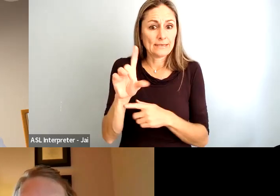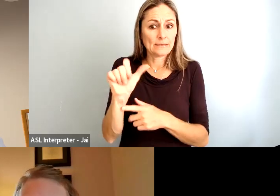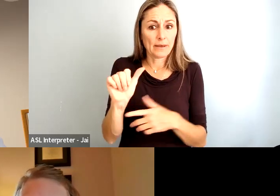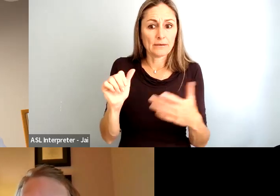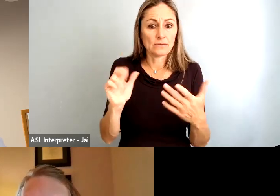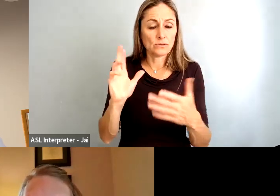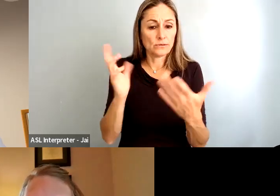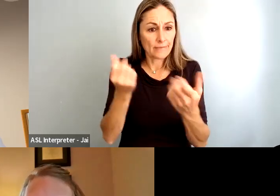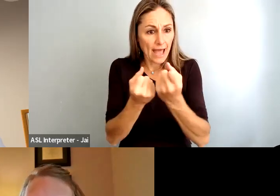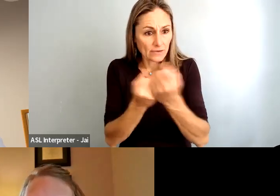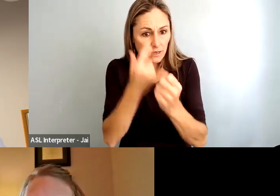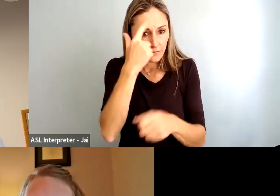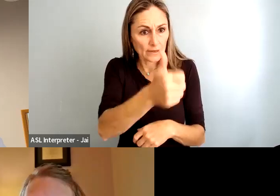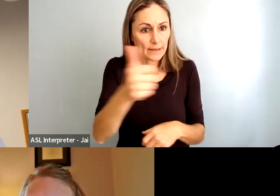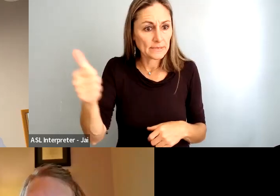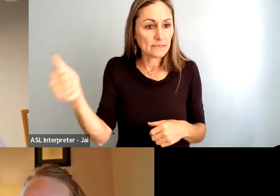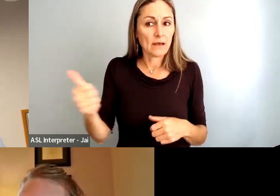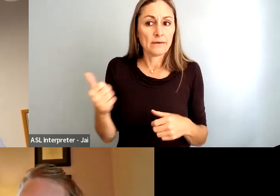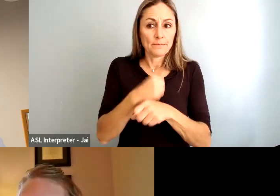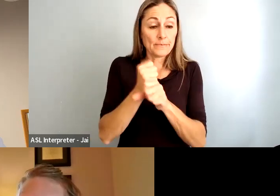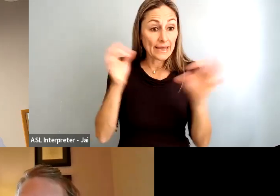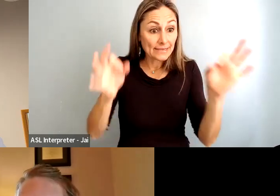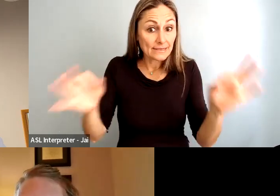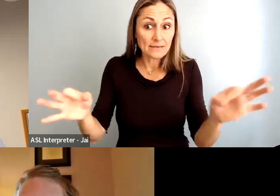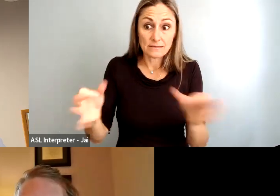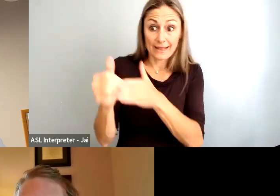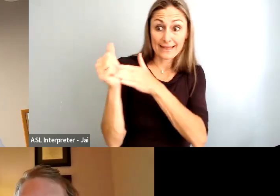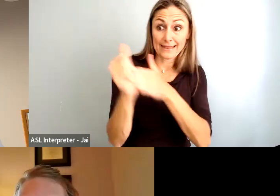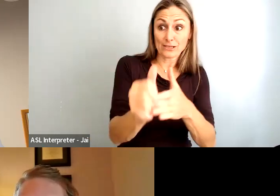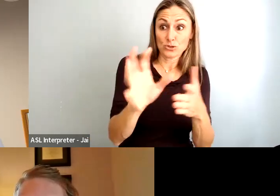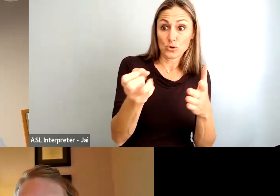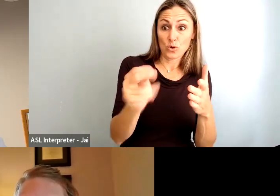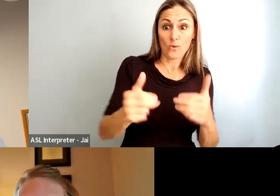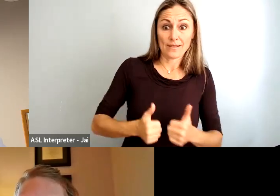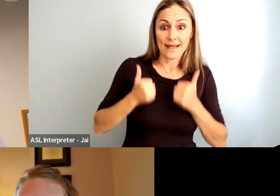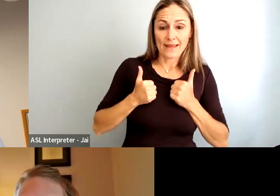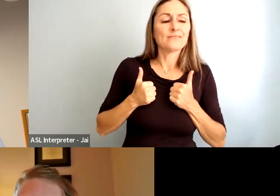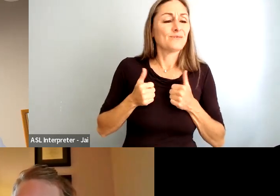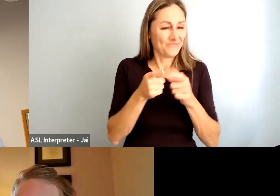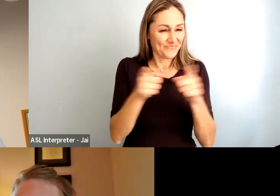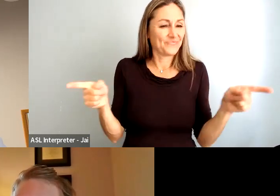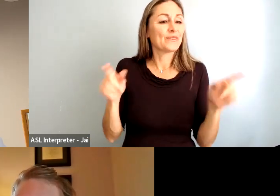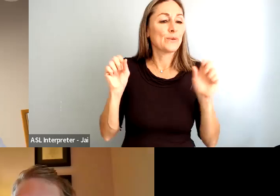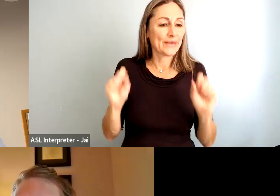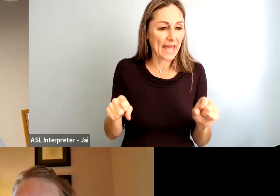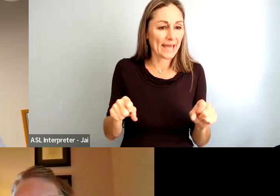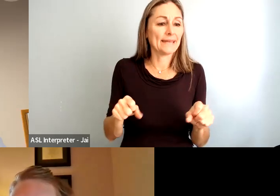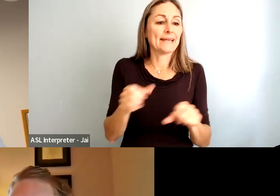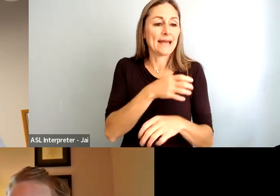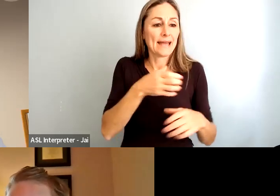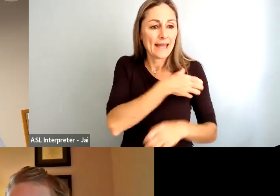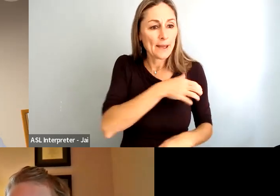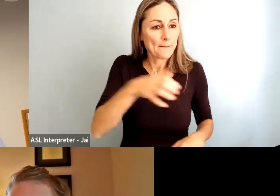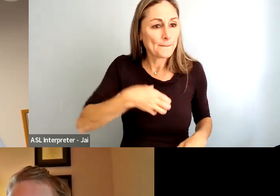to advocate for themselves, to make decisions, to lead their own lives. That's something that you can empower and instill, but you